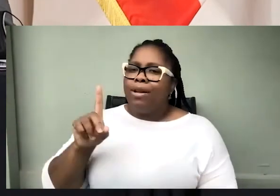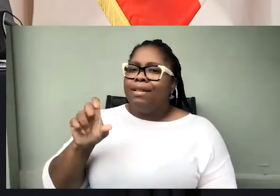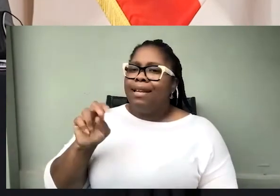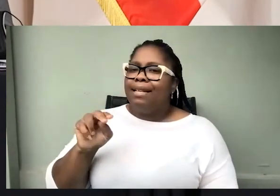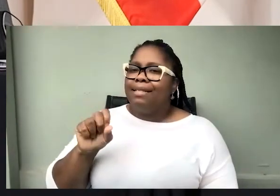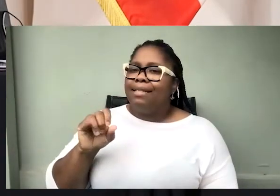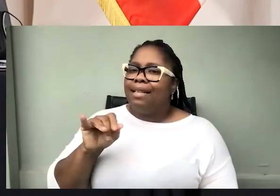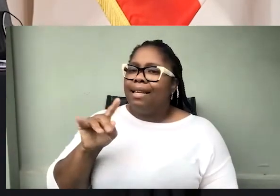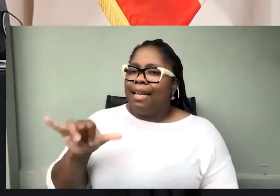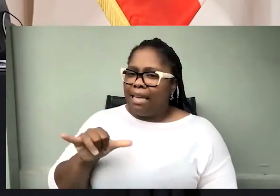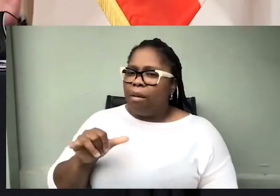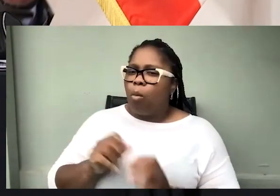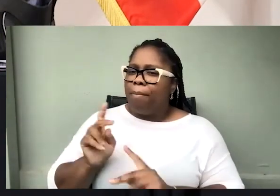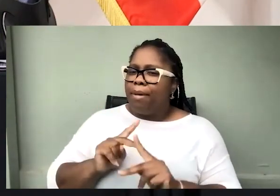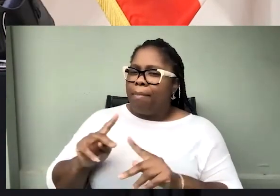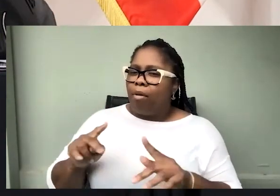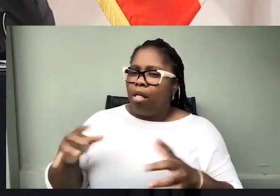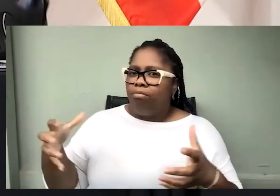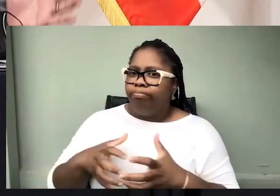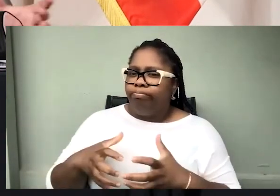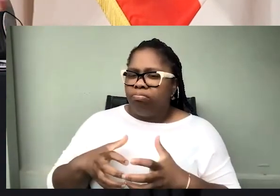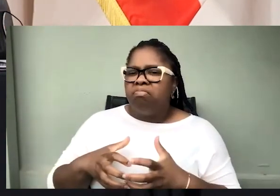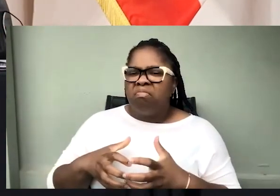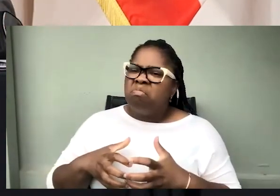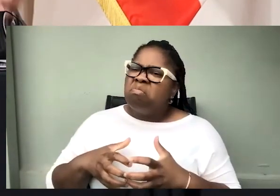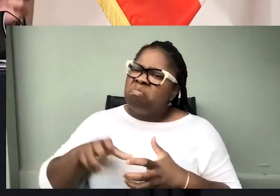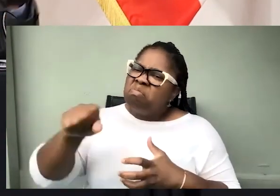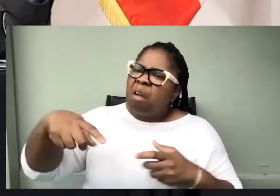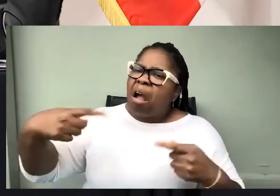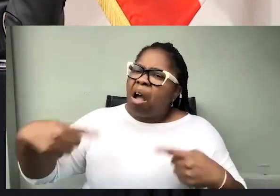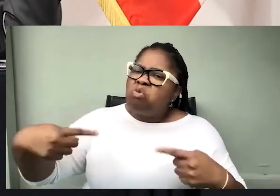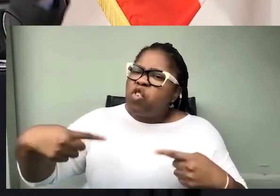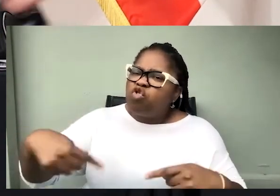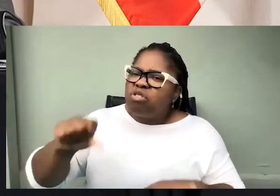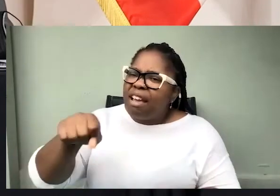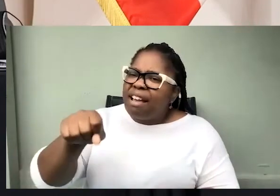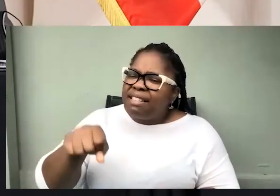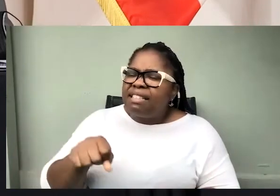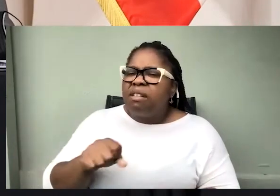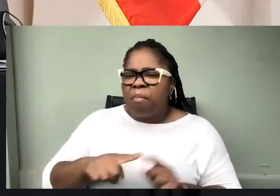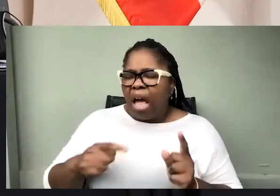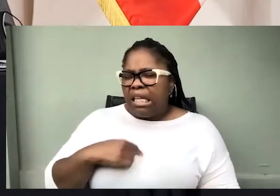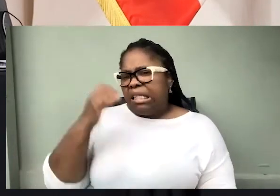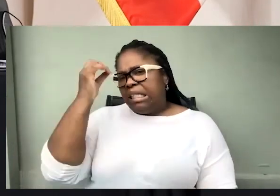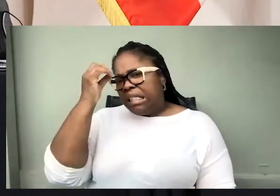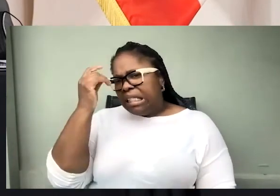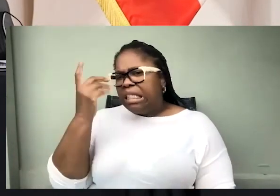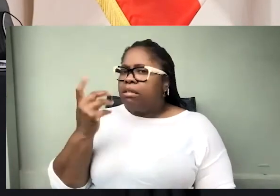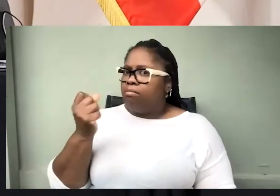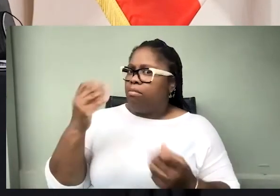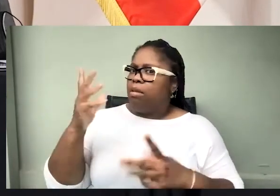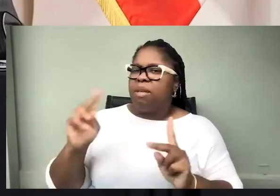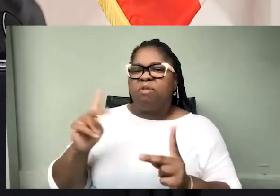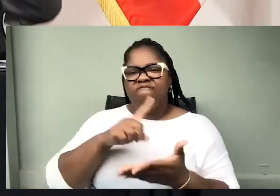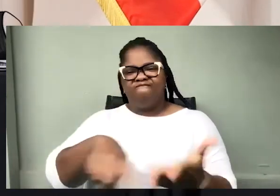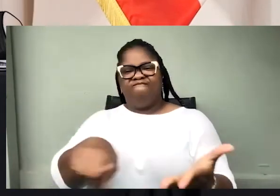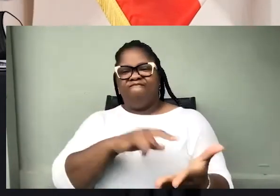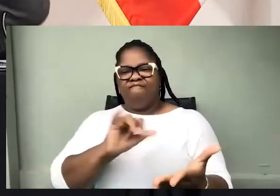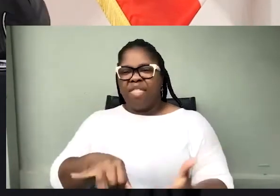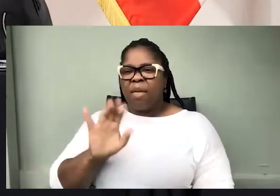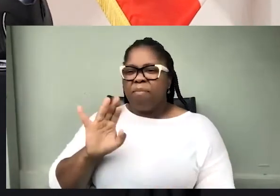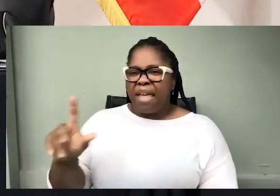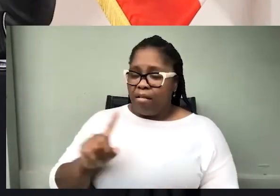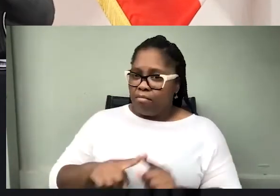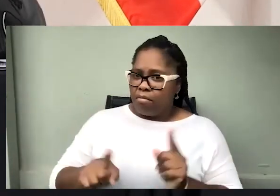controversial bills. And there was some significant and thoughtful criticism of these bills. But at the same time, when I look